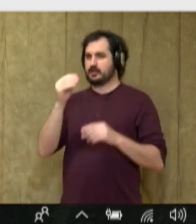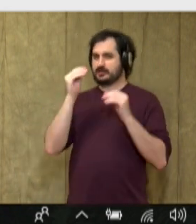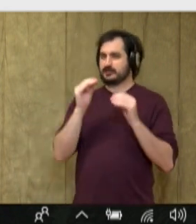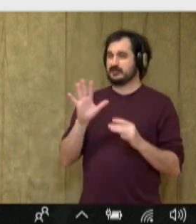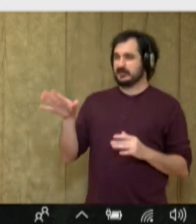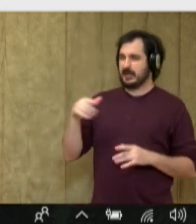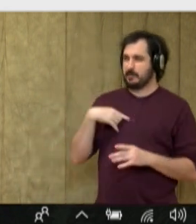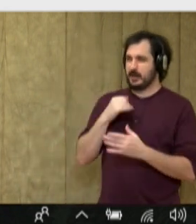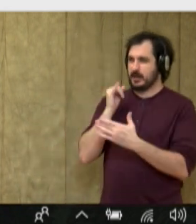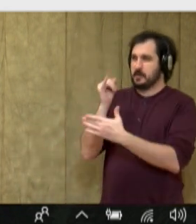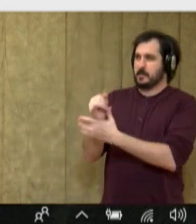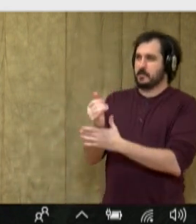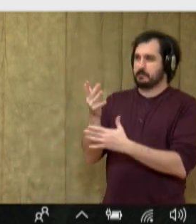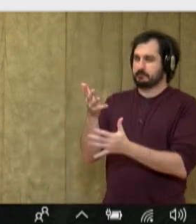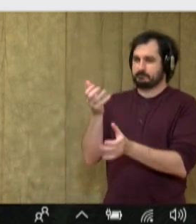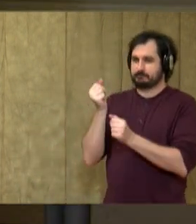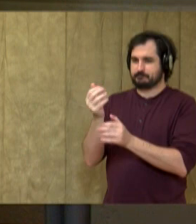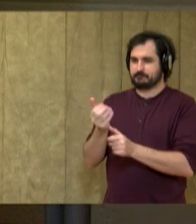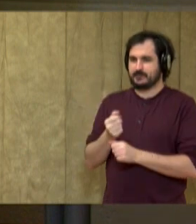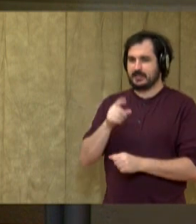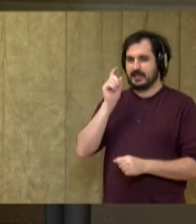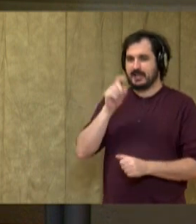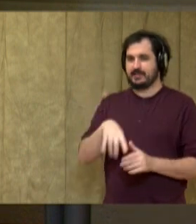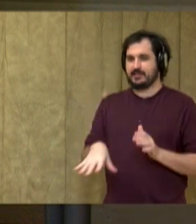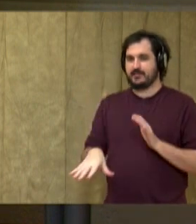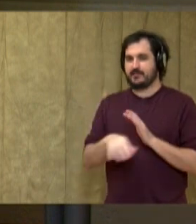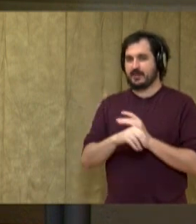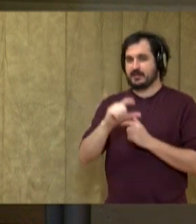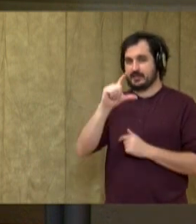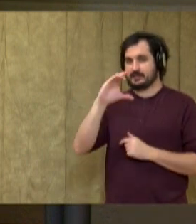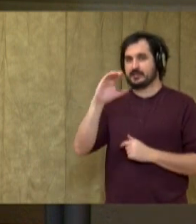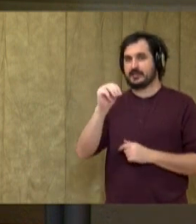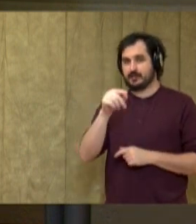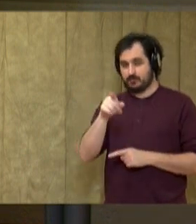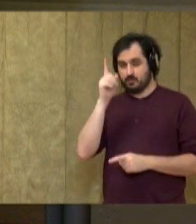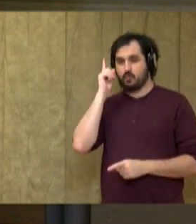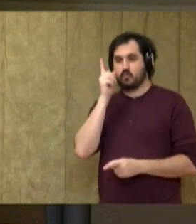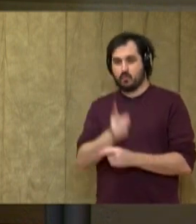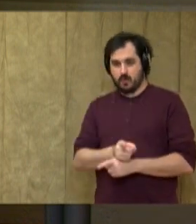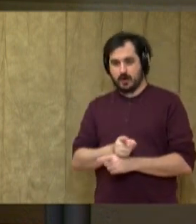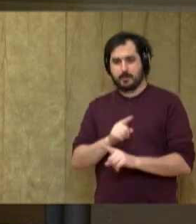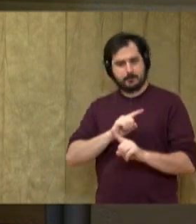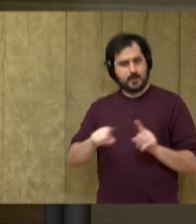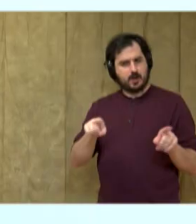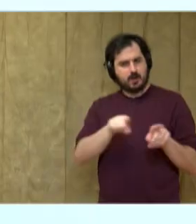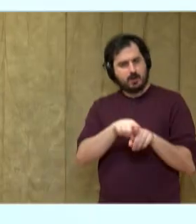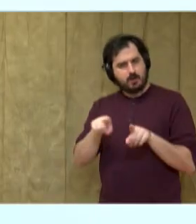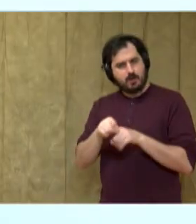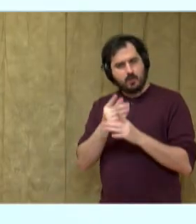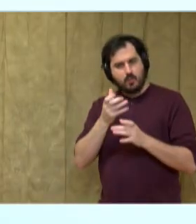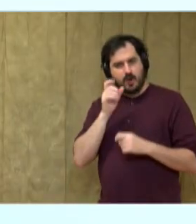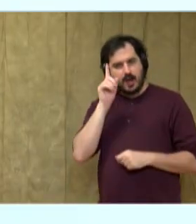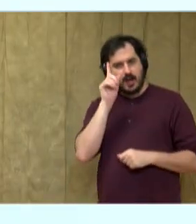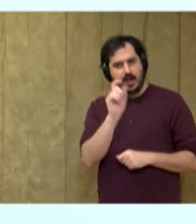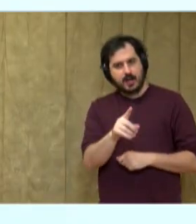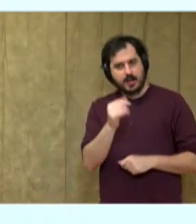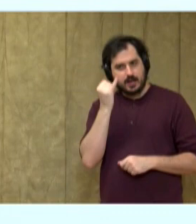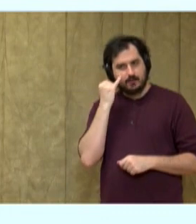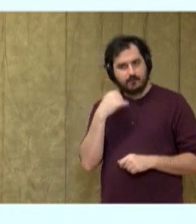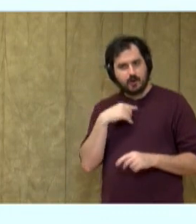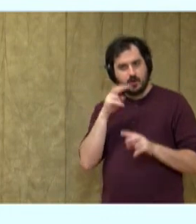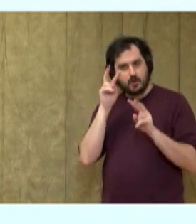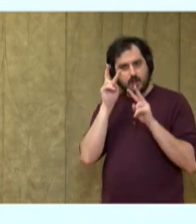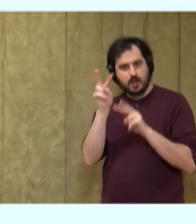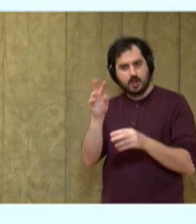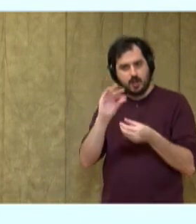Yes, ma'am. She is right. She has to find the least common multiple. That's correct. But I also want to ask you guys this. When you look at the